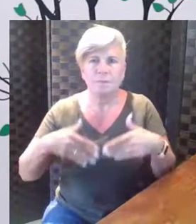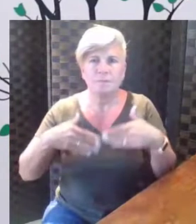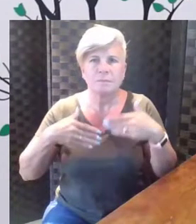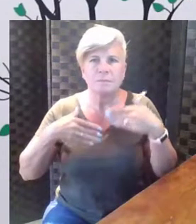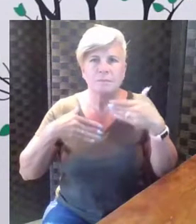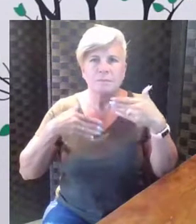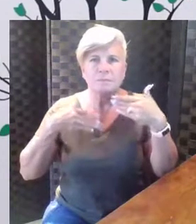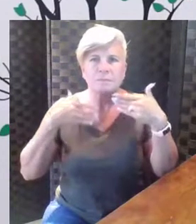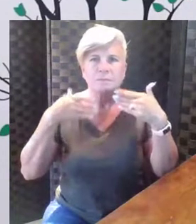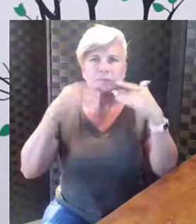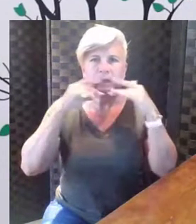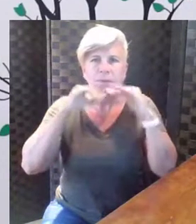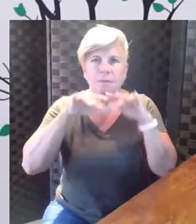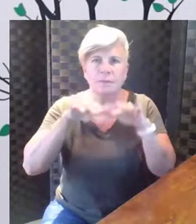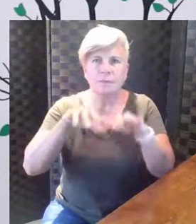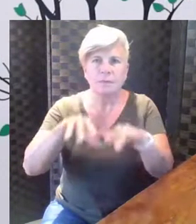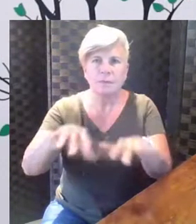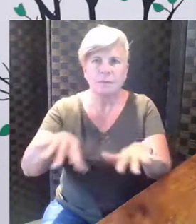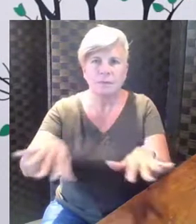in,